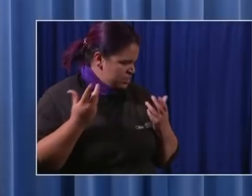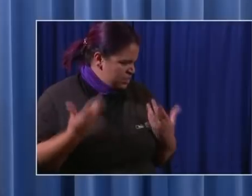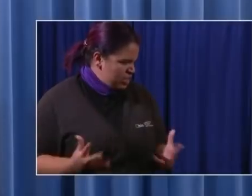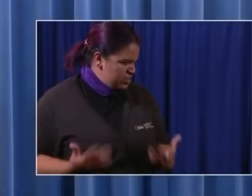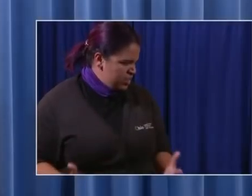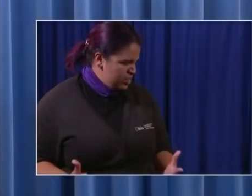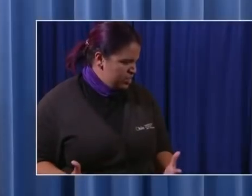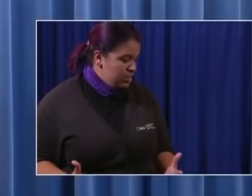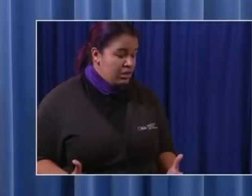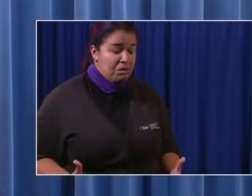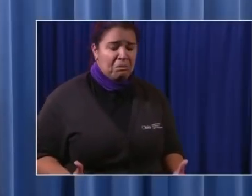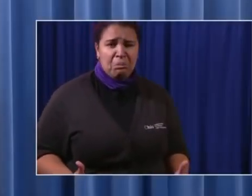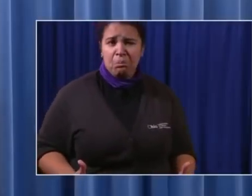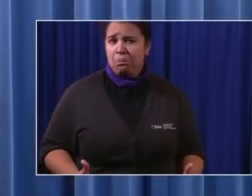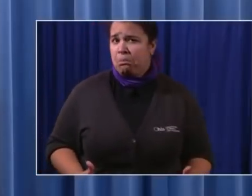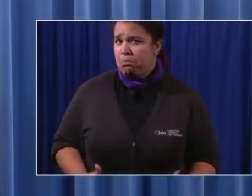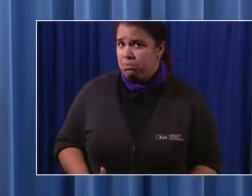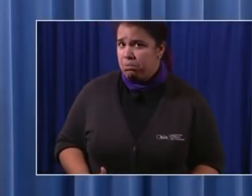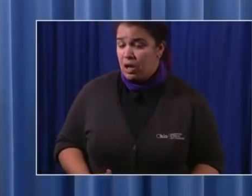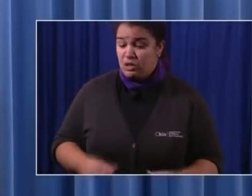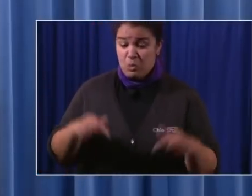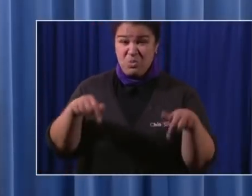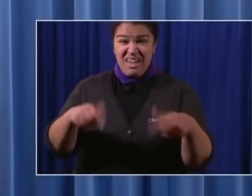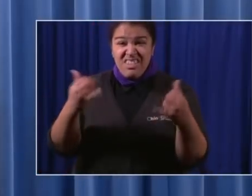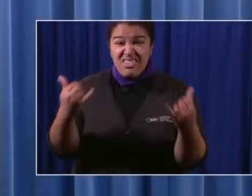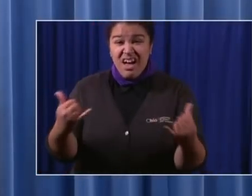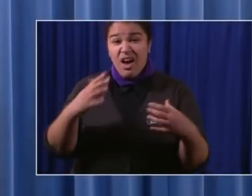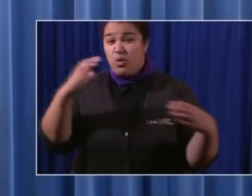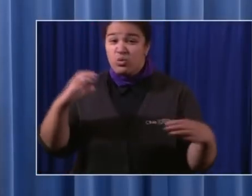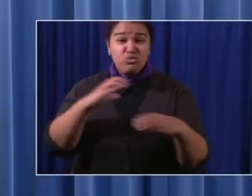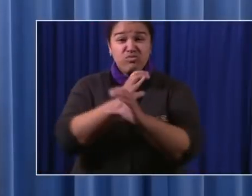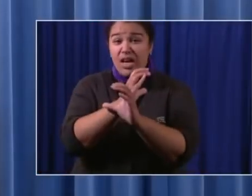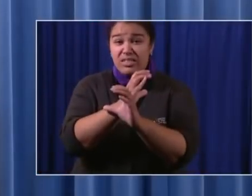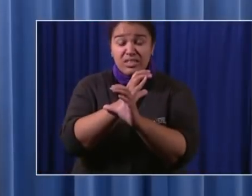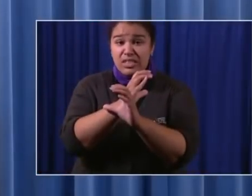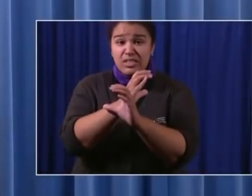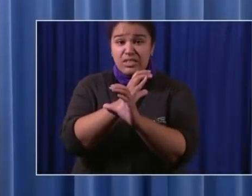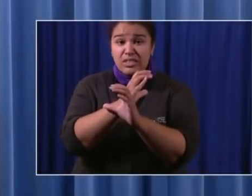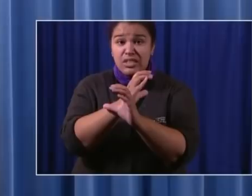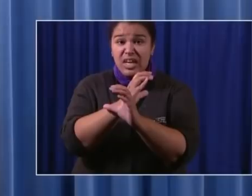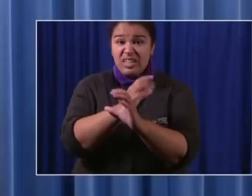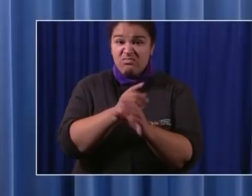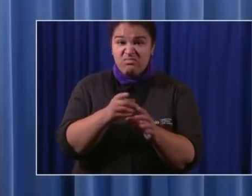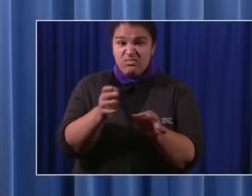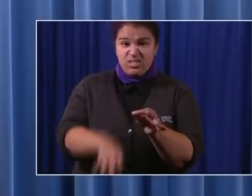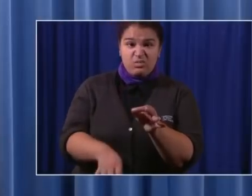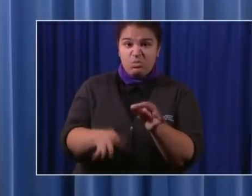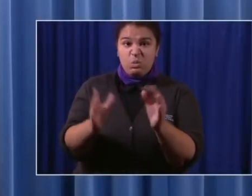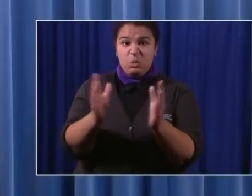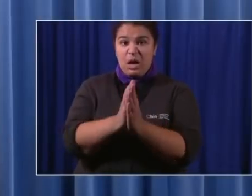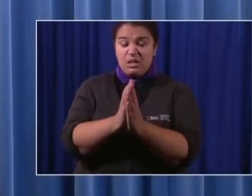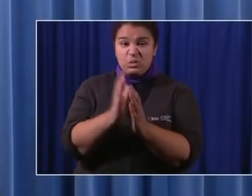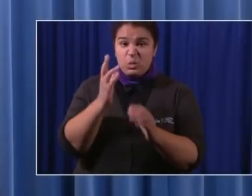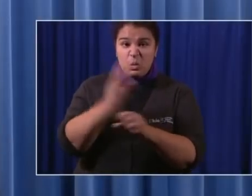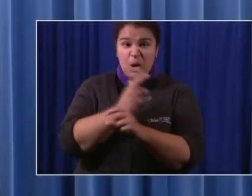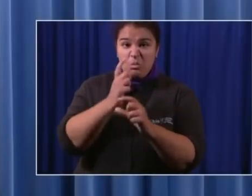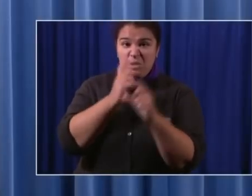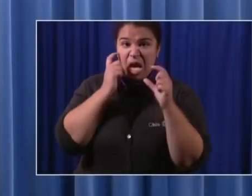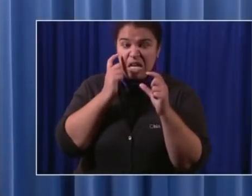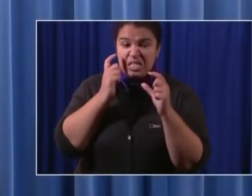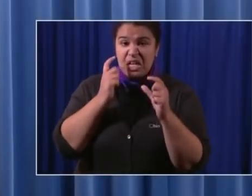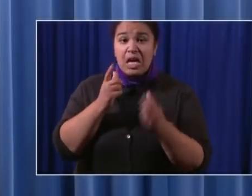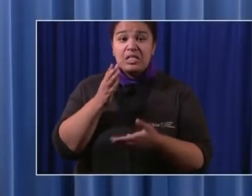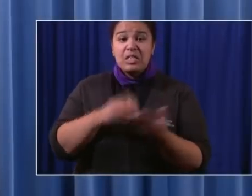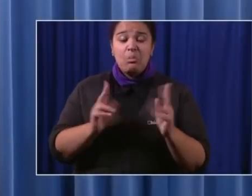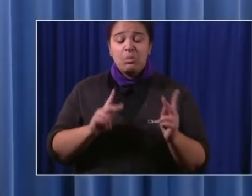this crisis? And in short, what do we got to lose? It's just to wear the mask for 3 weeks or